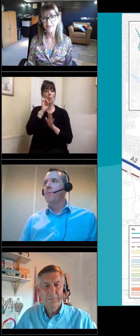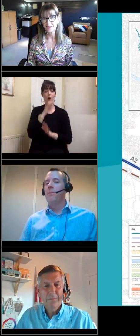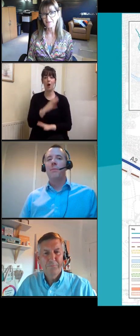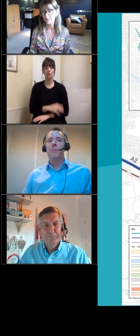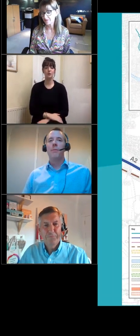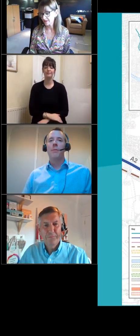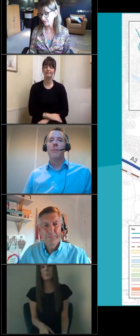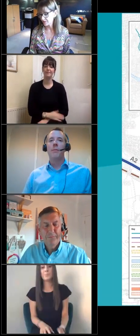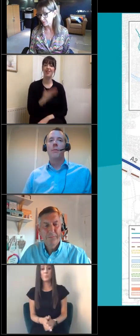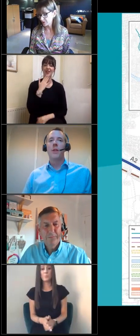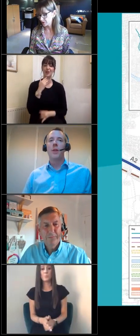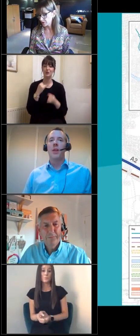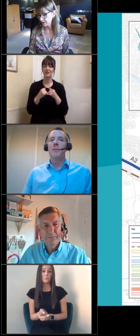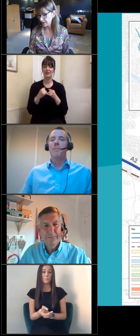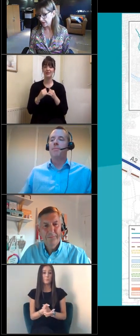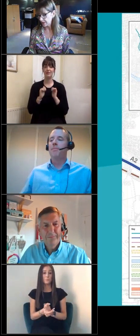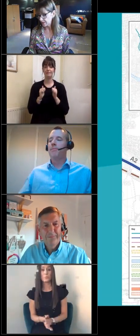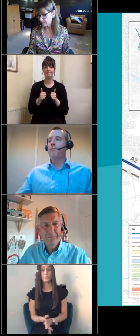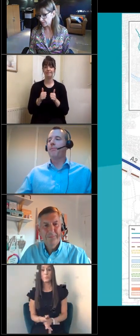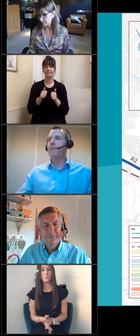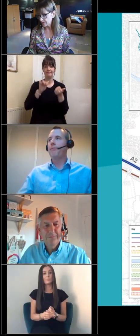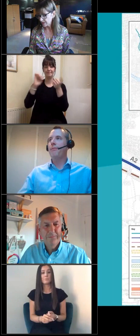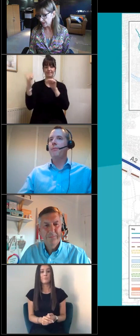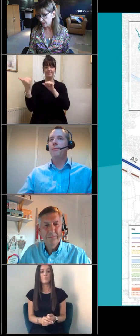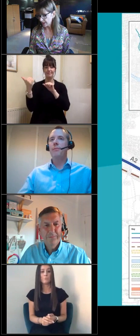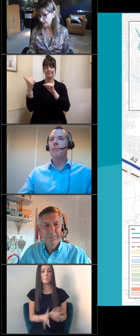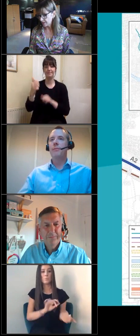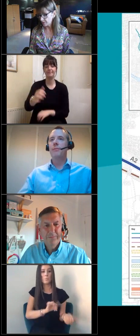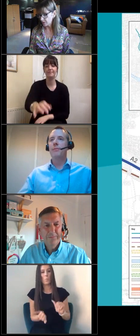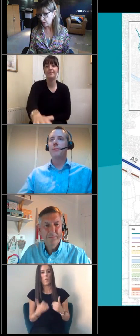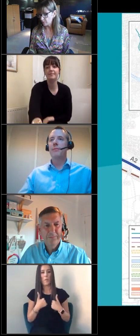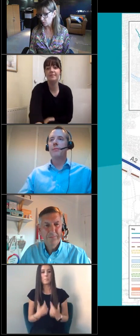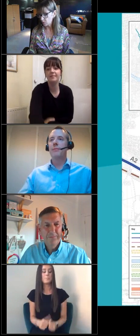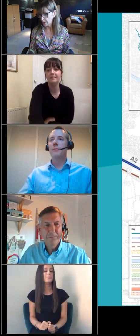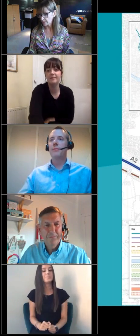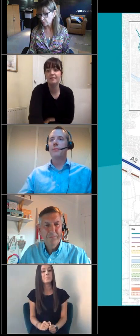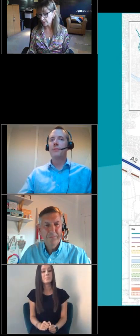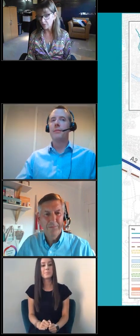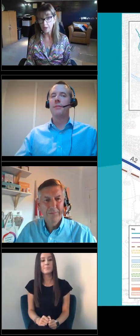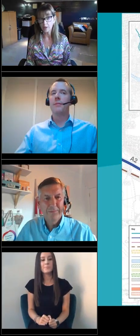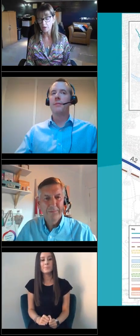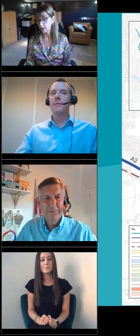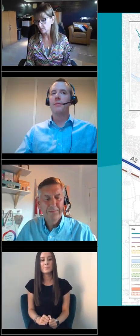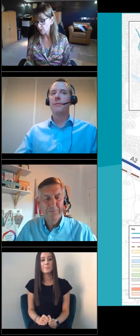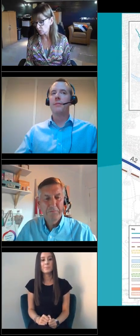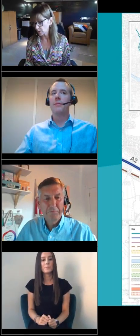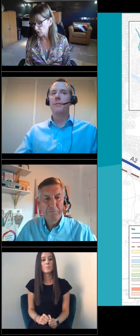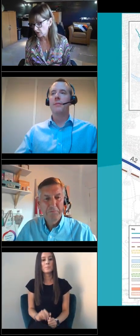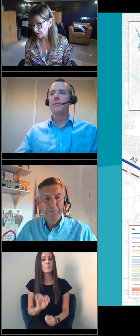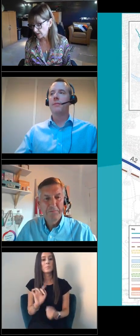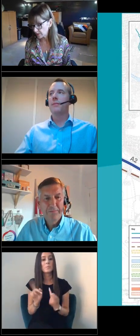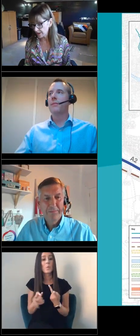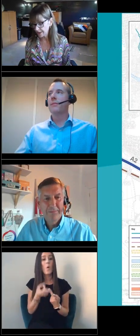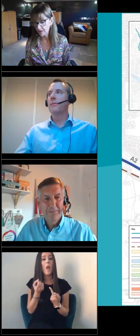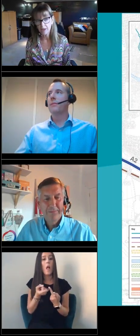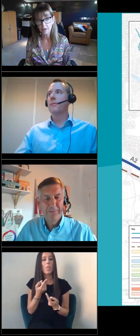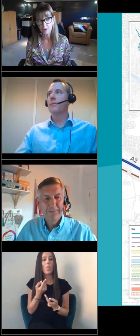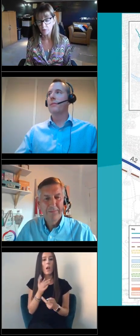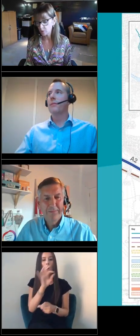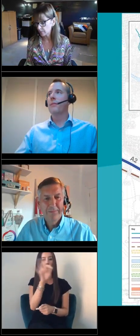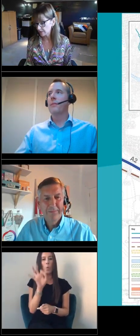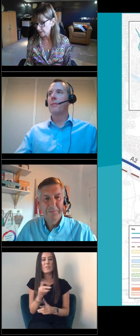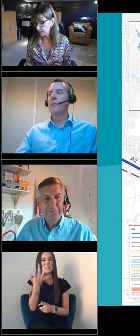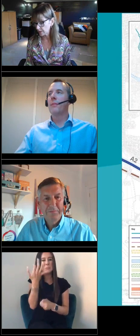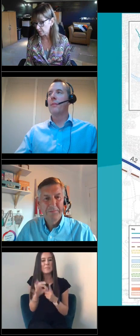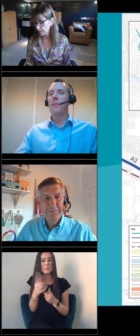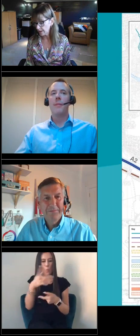Thank you, Steve. Thanks very much. Okay. Okay, another quite specific local question that's come in here, Gary. I don't know